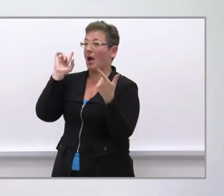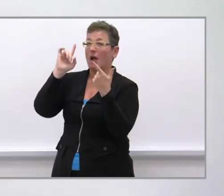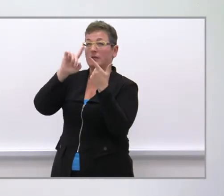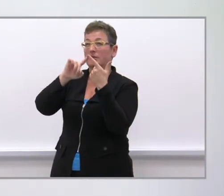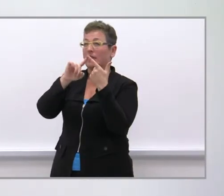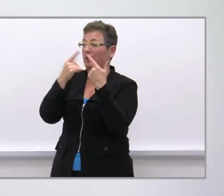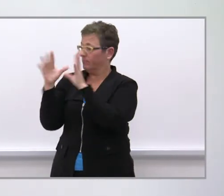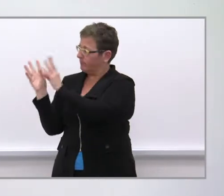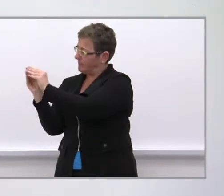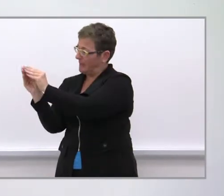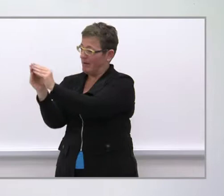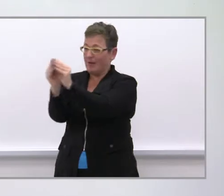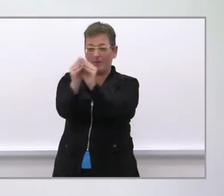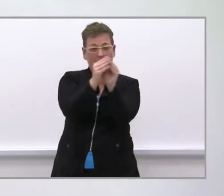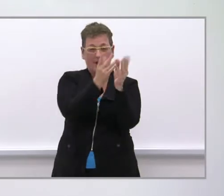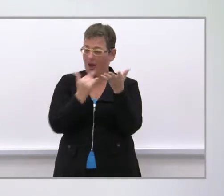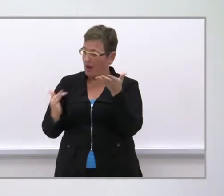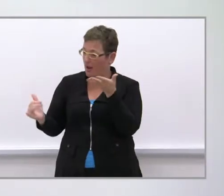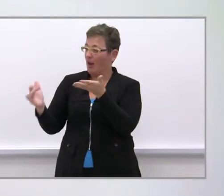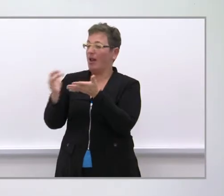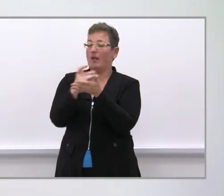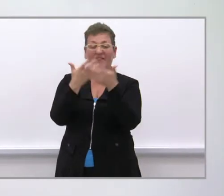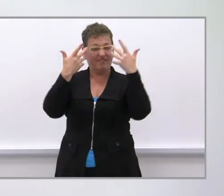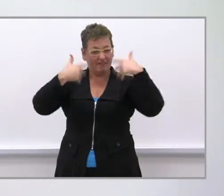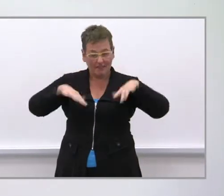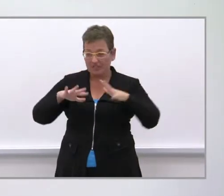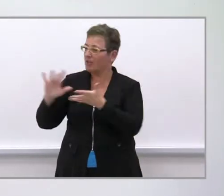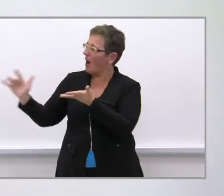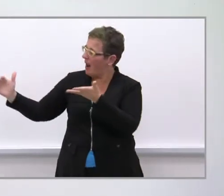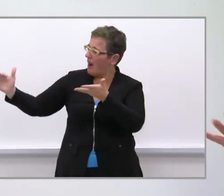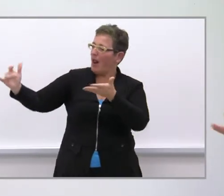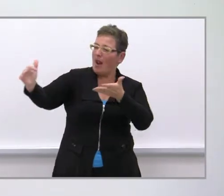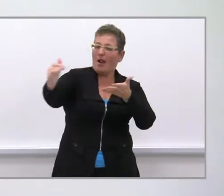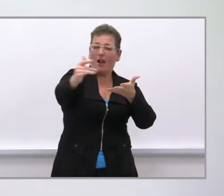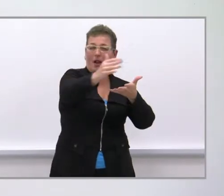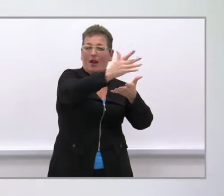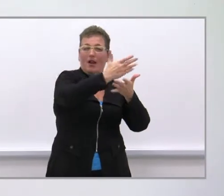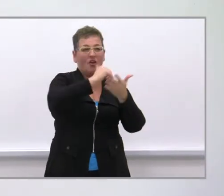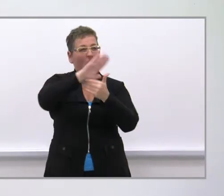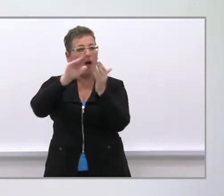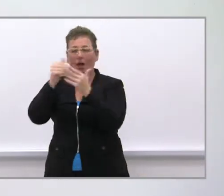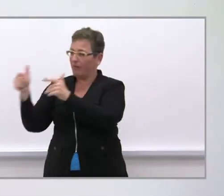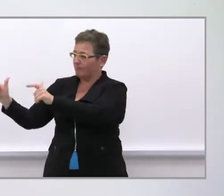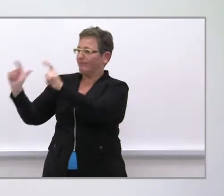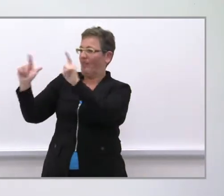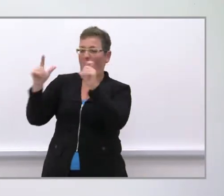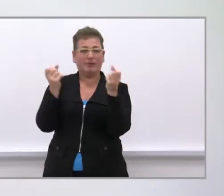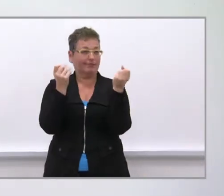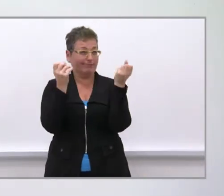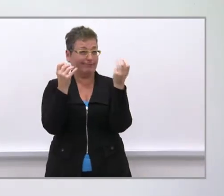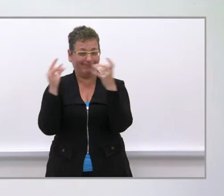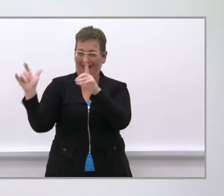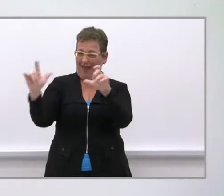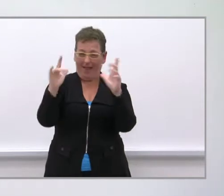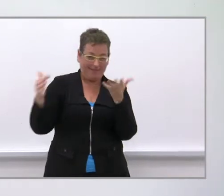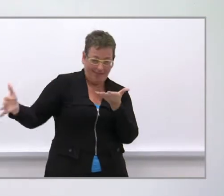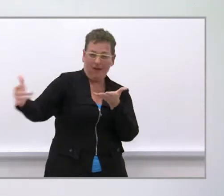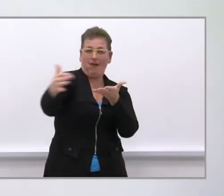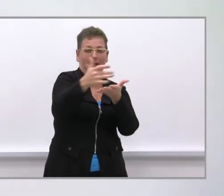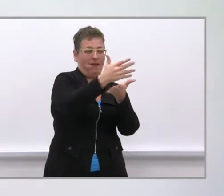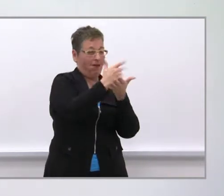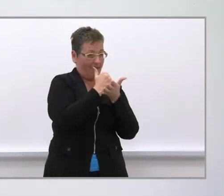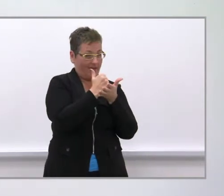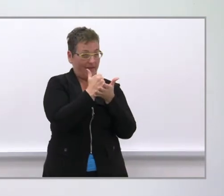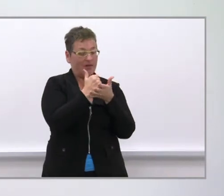of the consultation period. We will collect all of the vlogs that come in. We will sit down